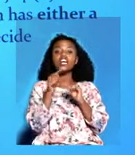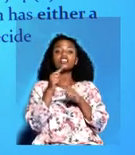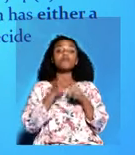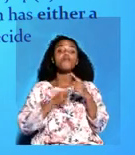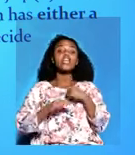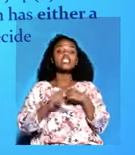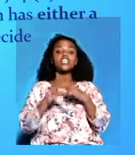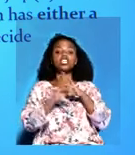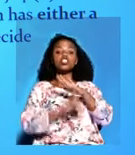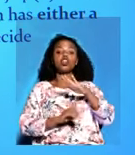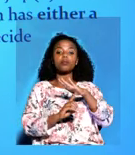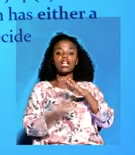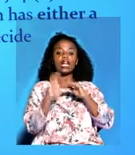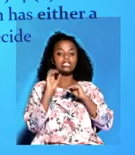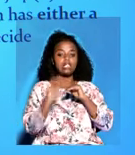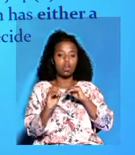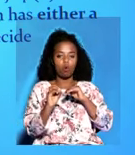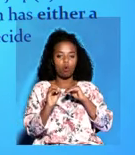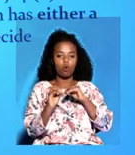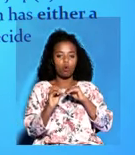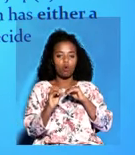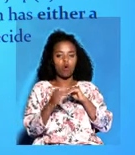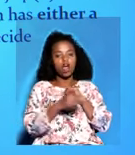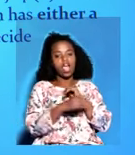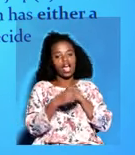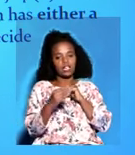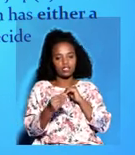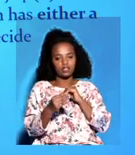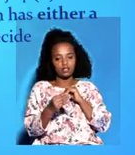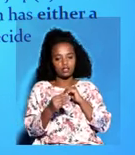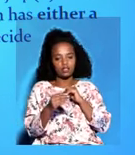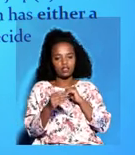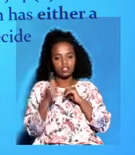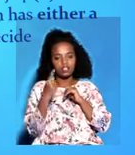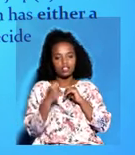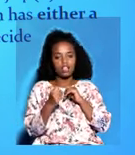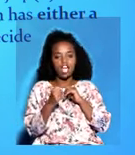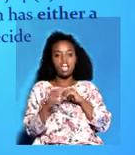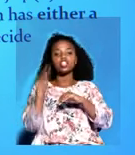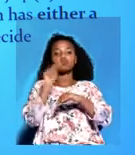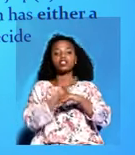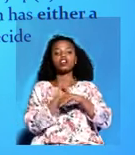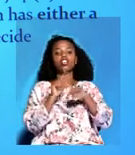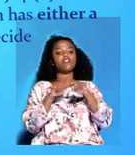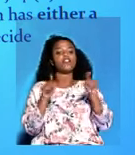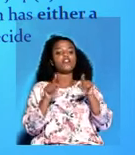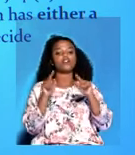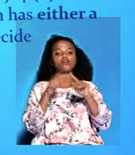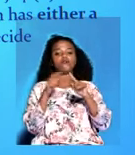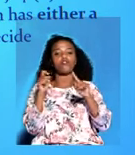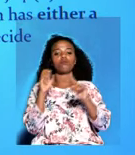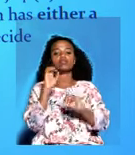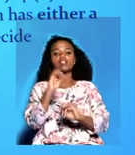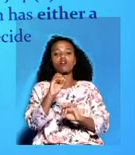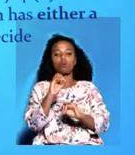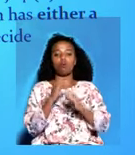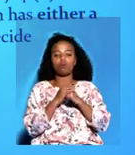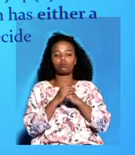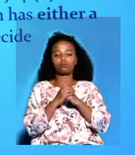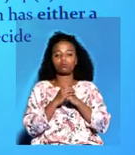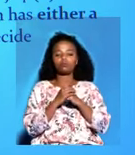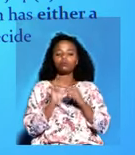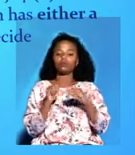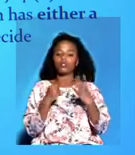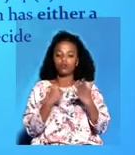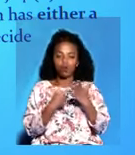the denominator 0 and the numerator different from 0. So